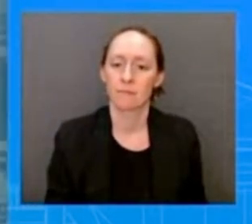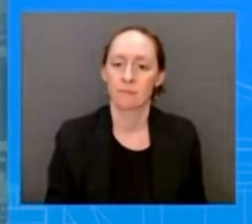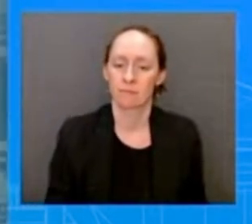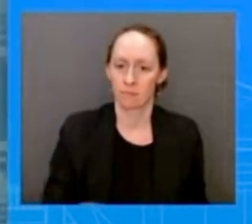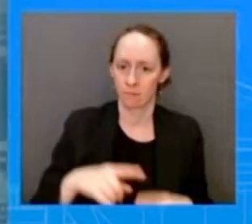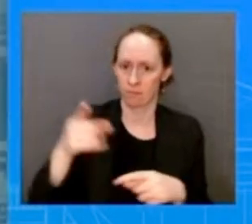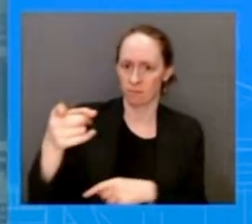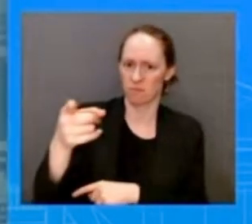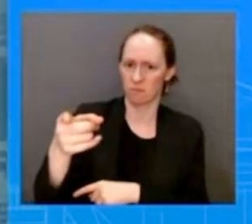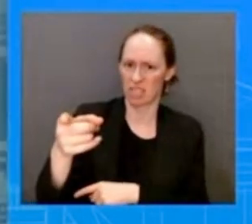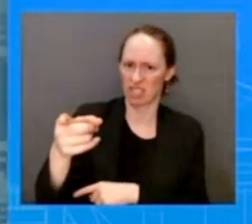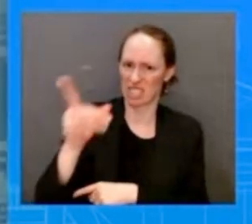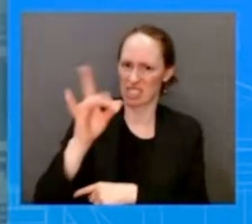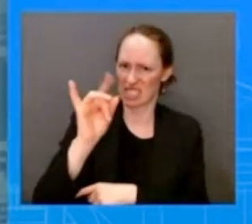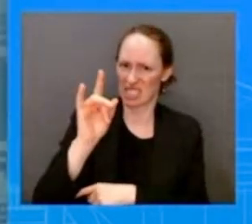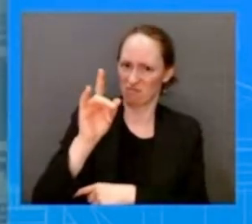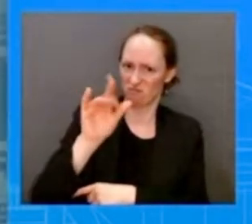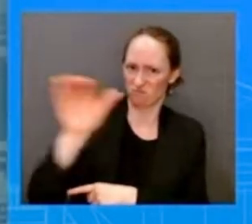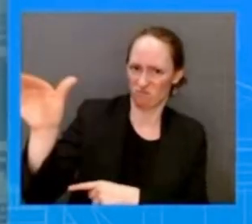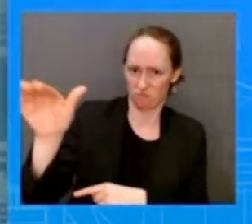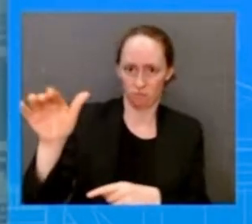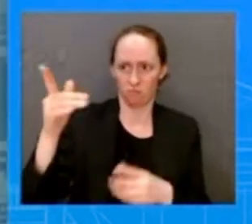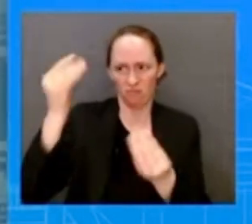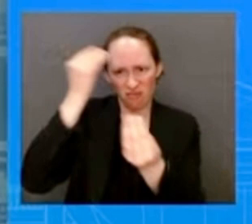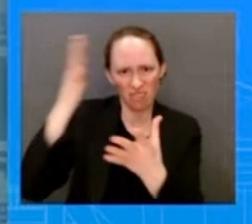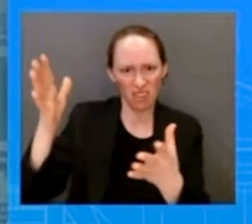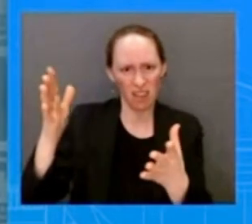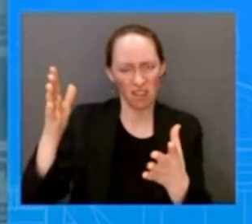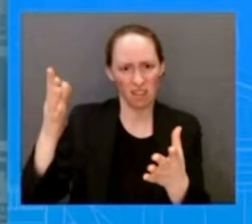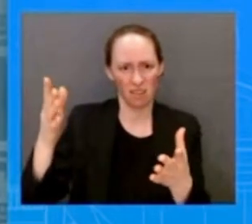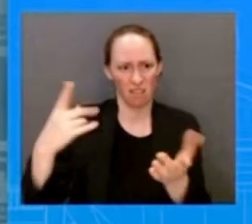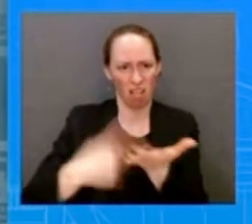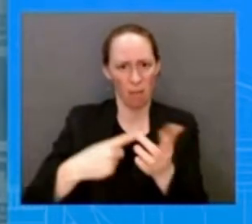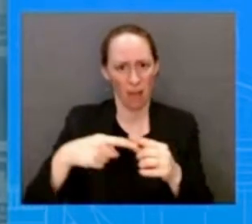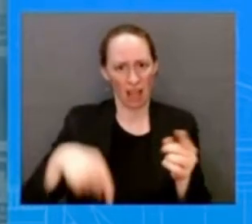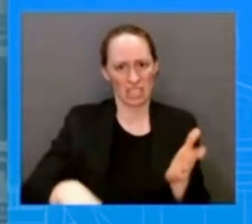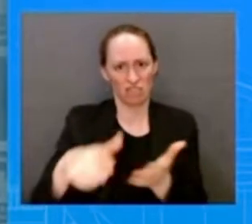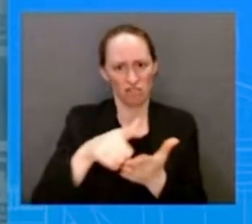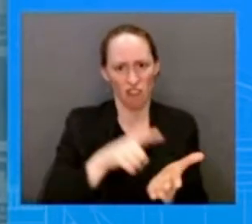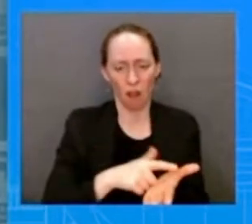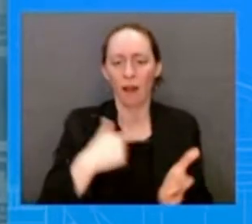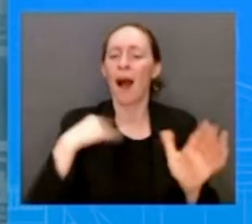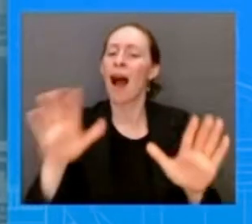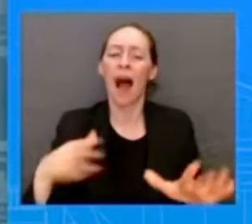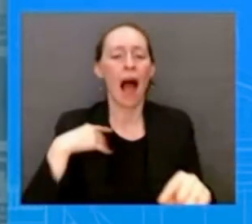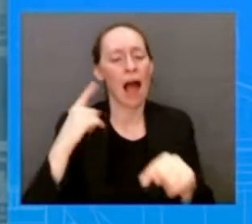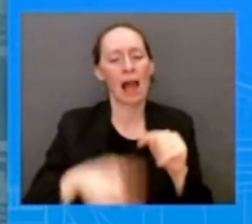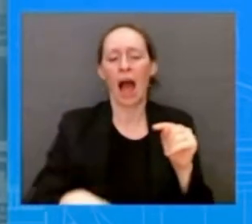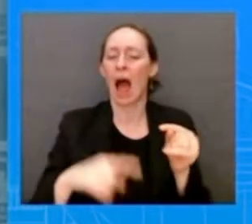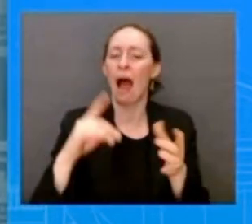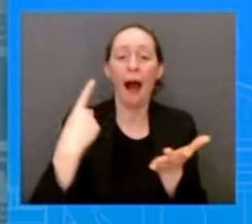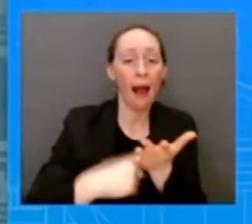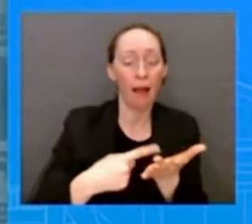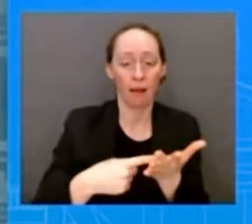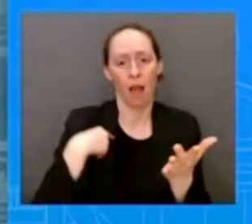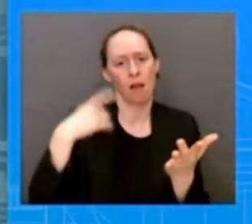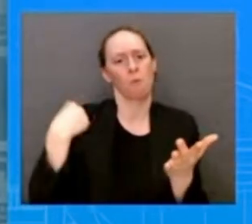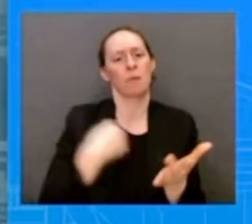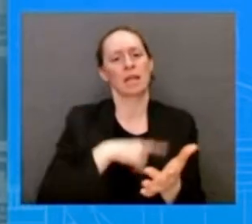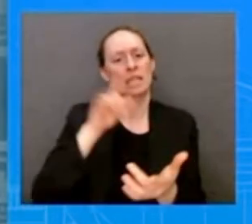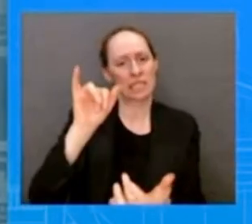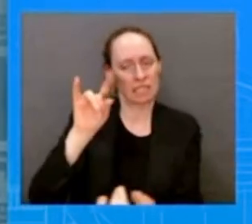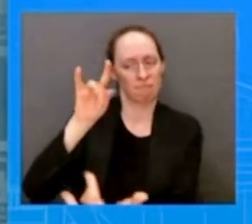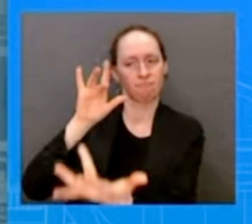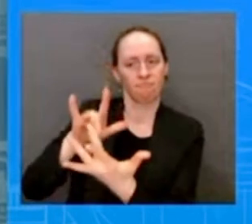this particular legislation. What I can say is that we are in regular touch with her. She is, because she is right here in D.C., she